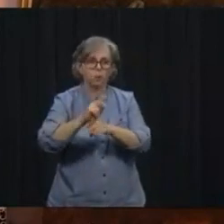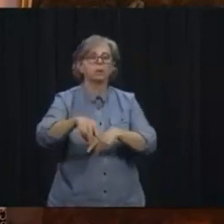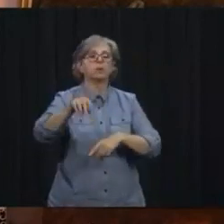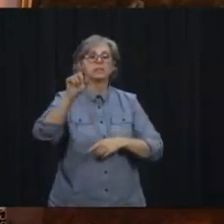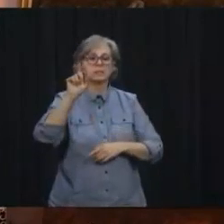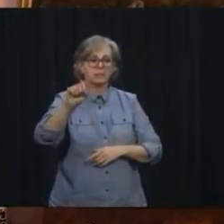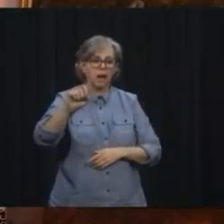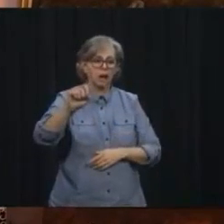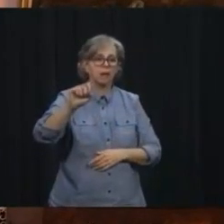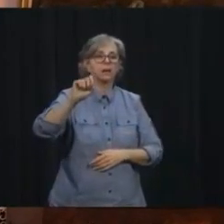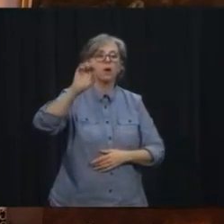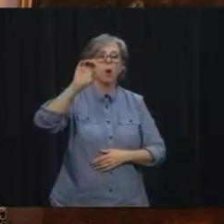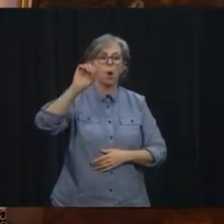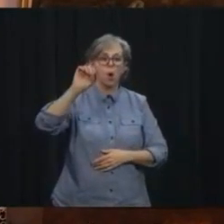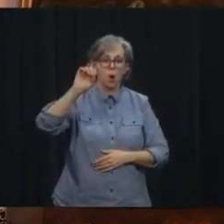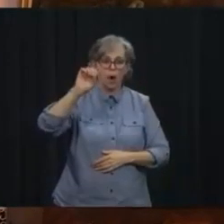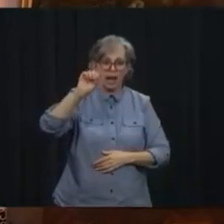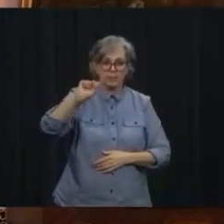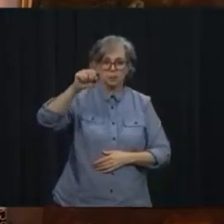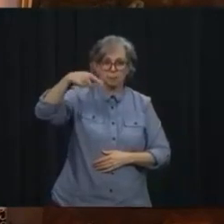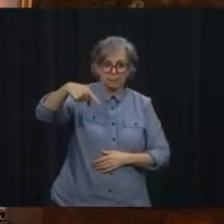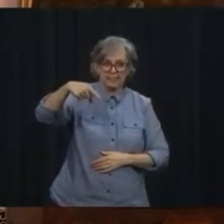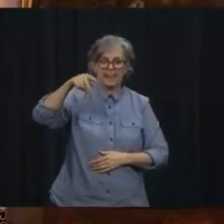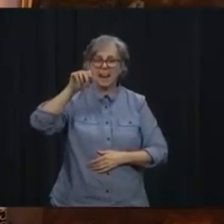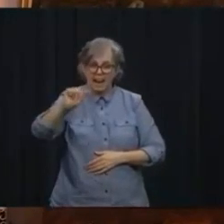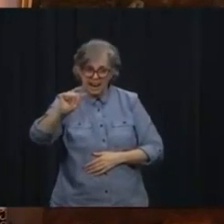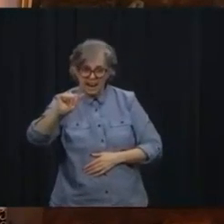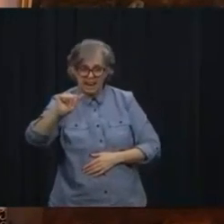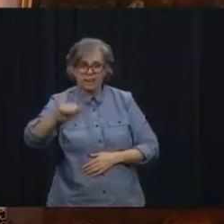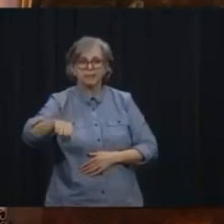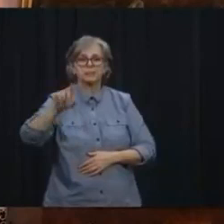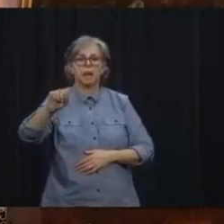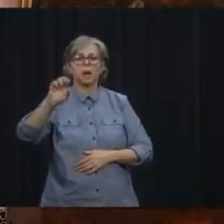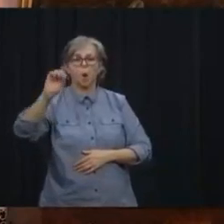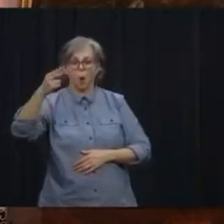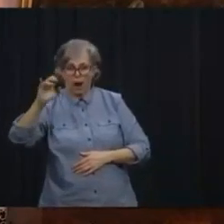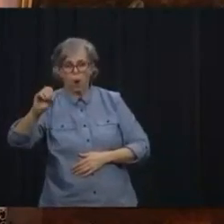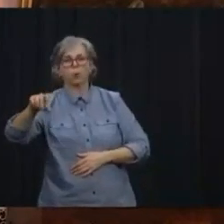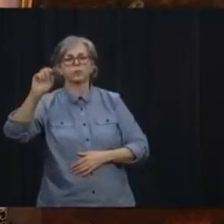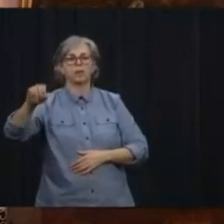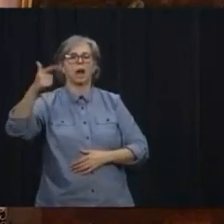that permit and carry it with them. And the permit fee for oversized